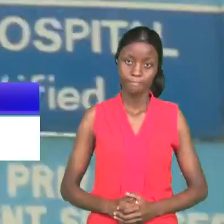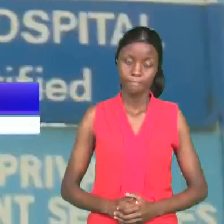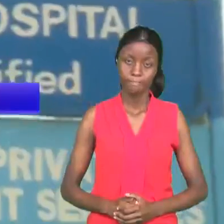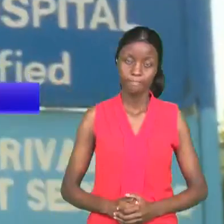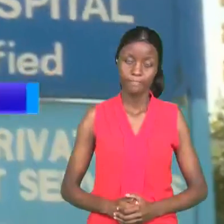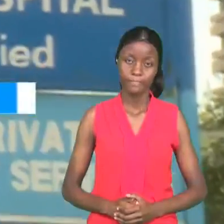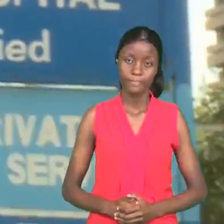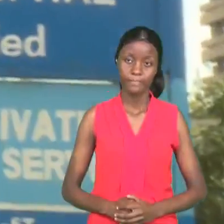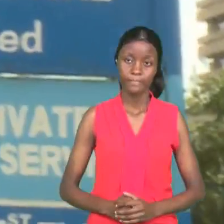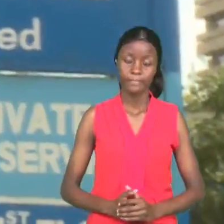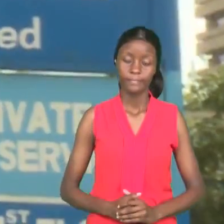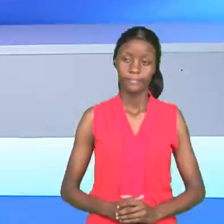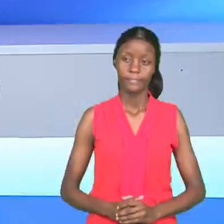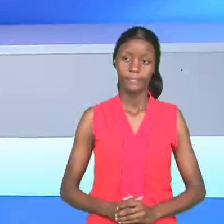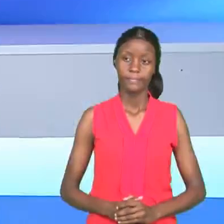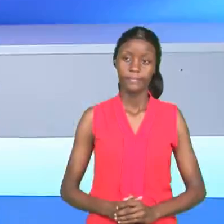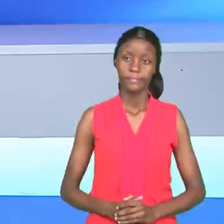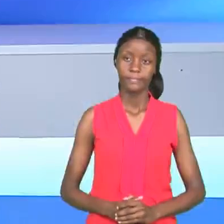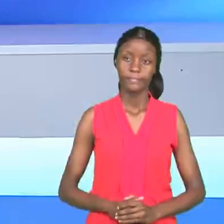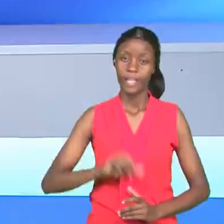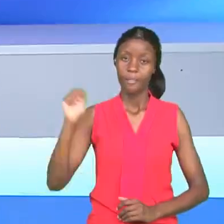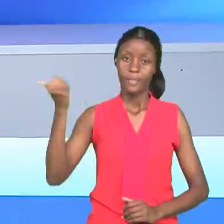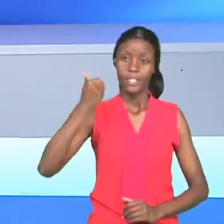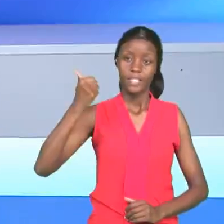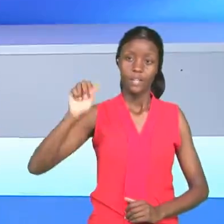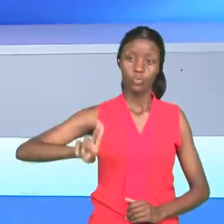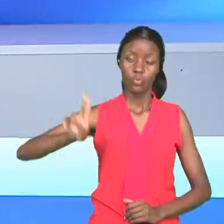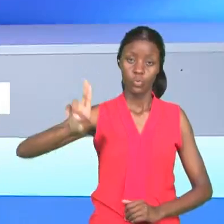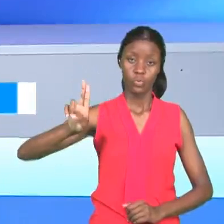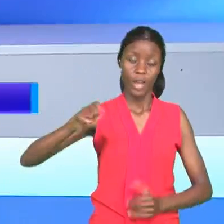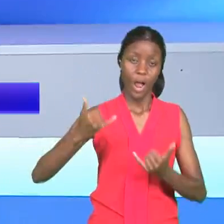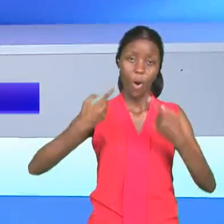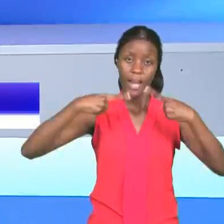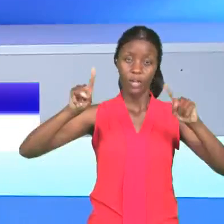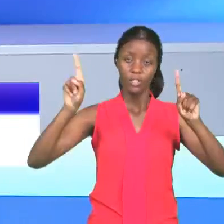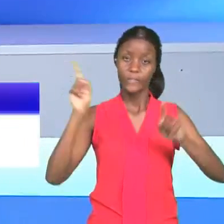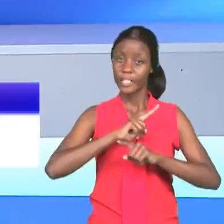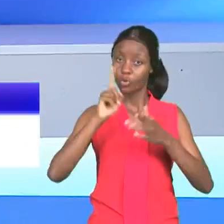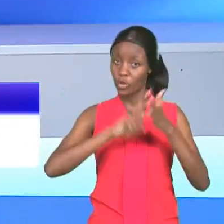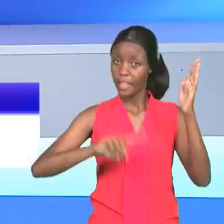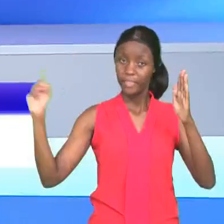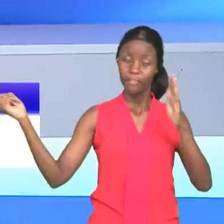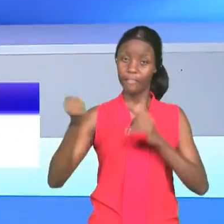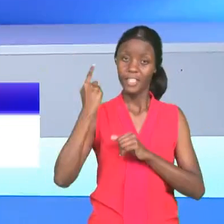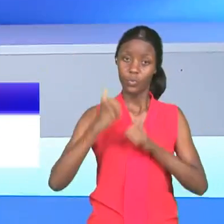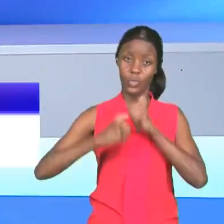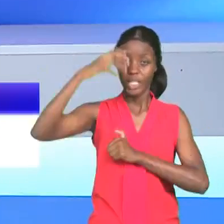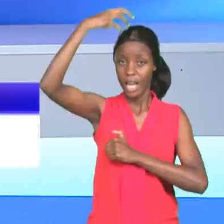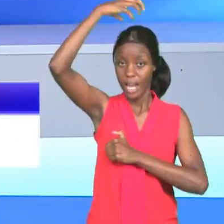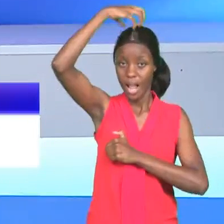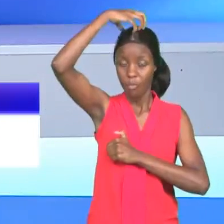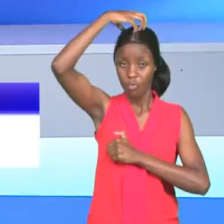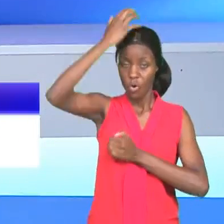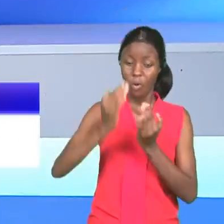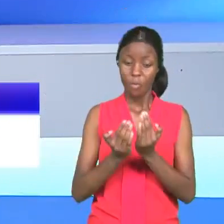Sally Limo, Switch TV. President Uhuru Kenyatta has announced that the first berth of the new Lamu port will be